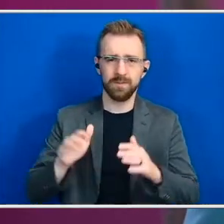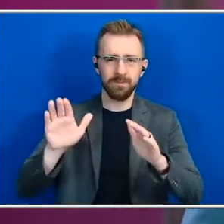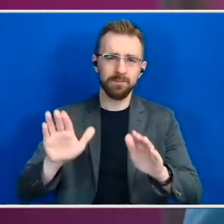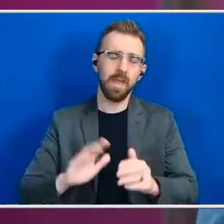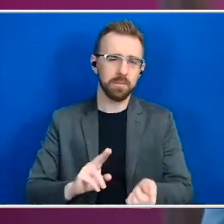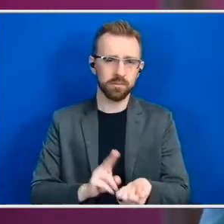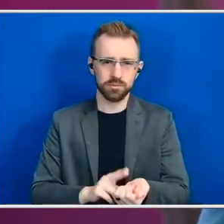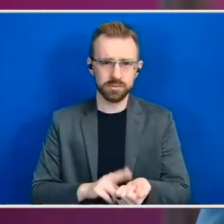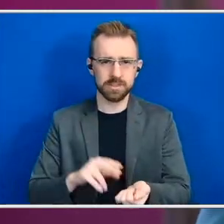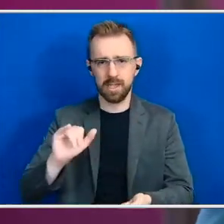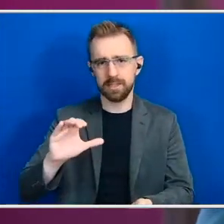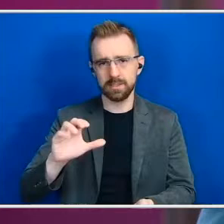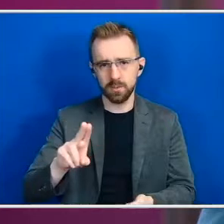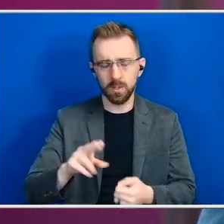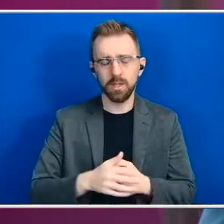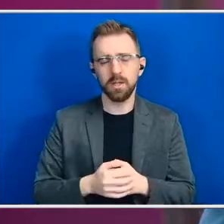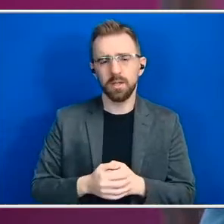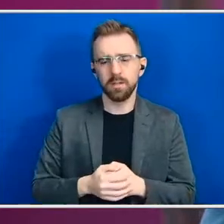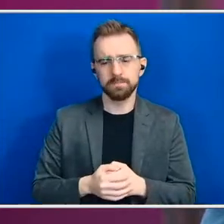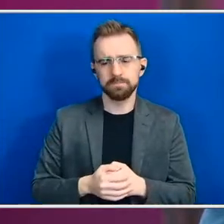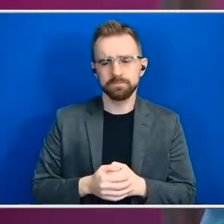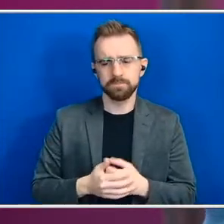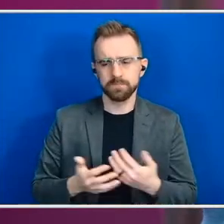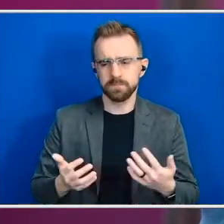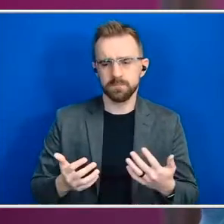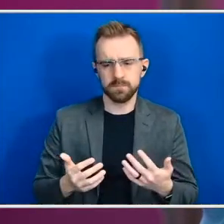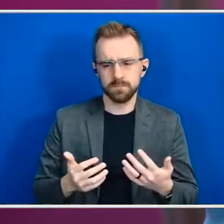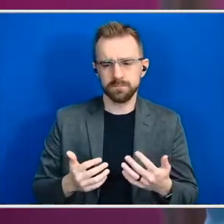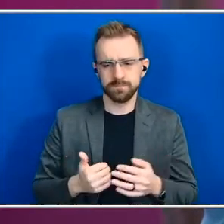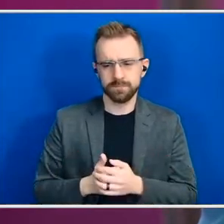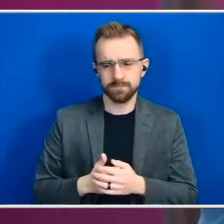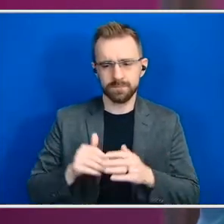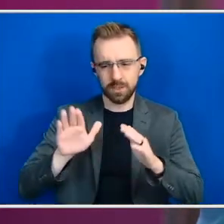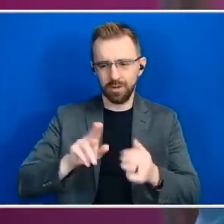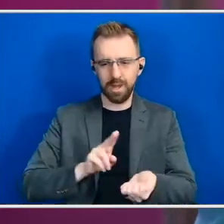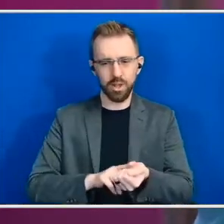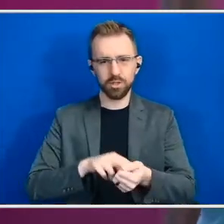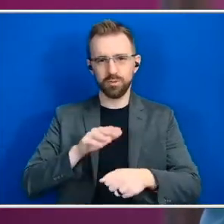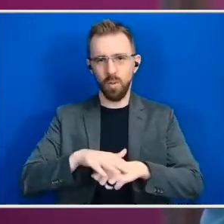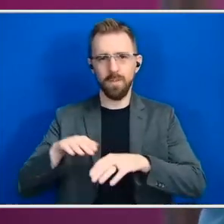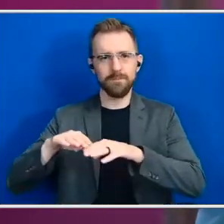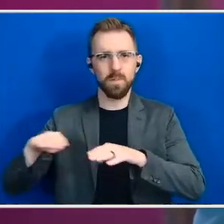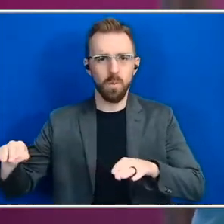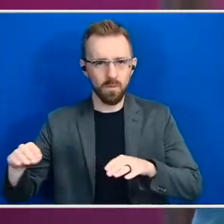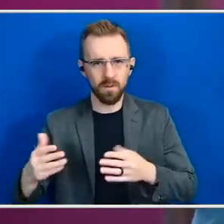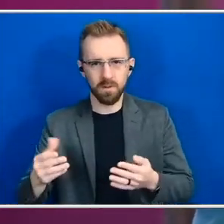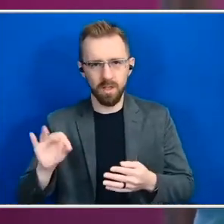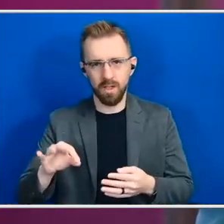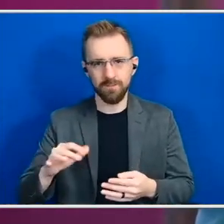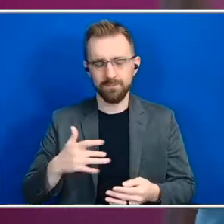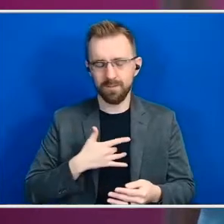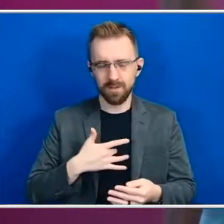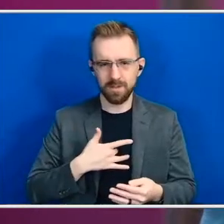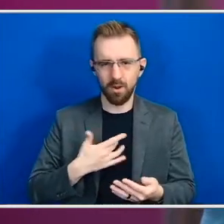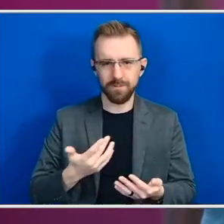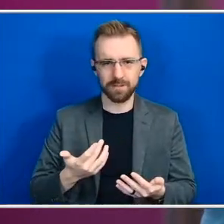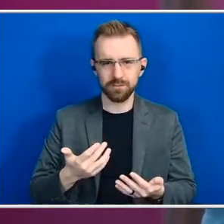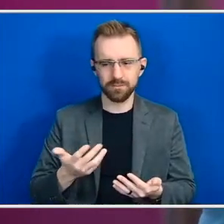ICU, the great nurses on the floor of the cardiovascular in the hospital.